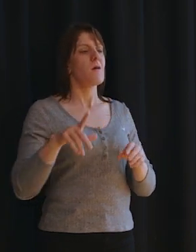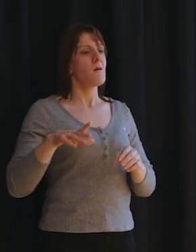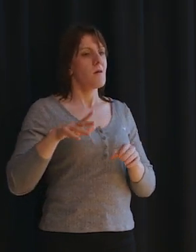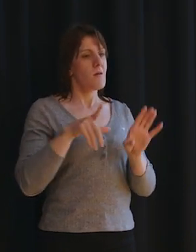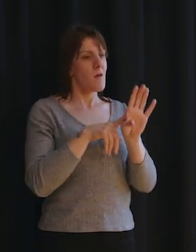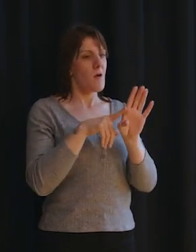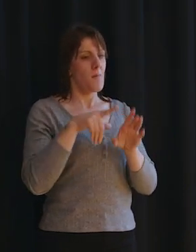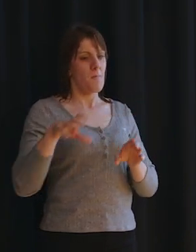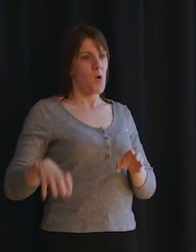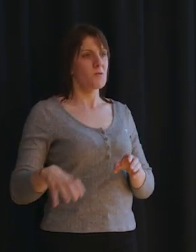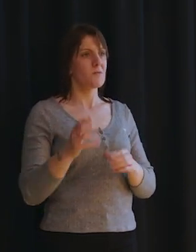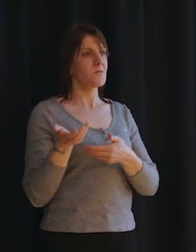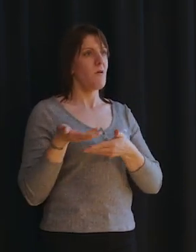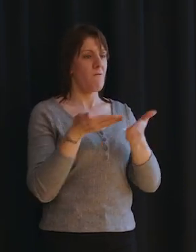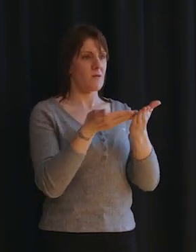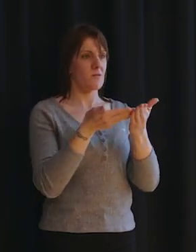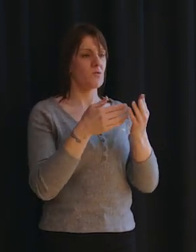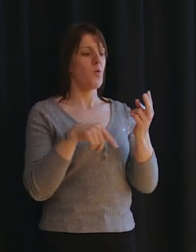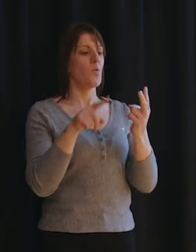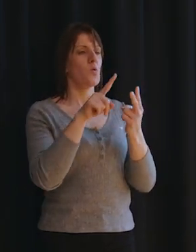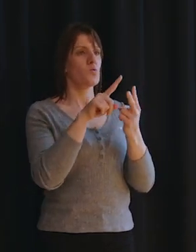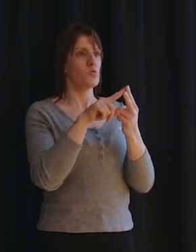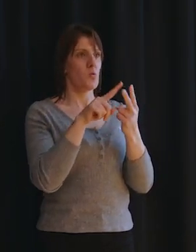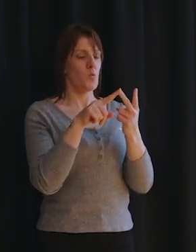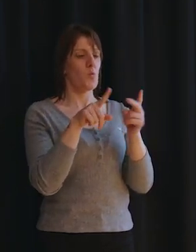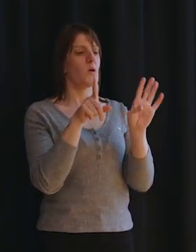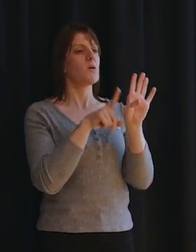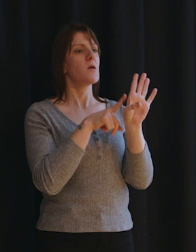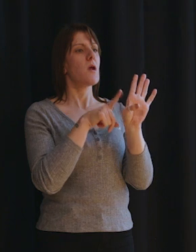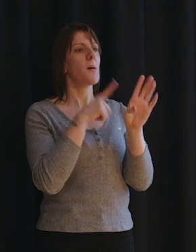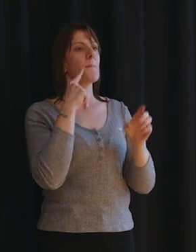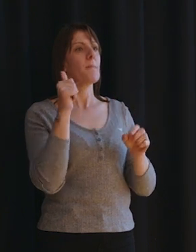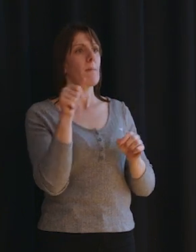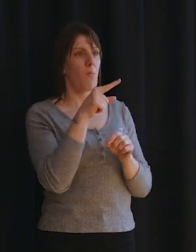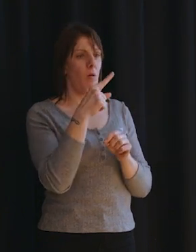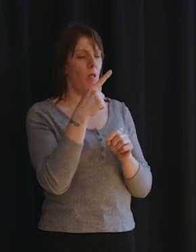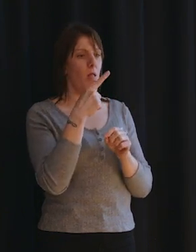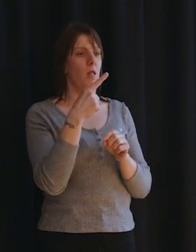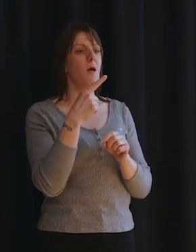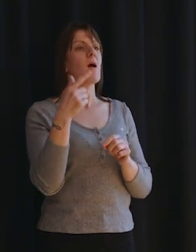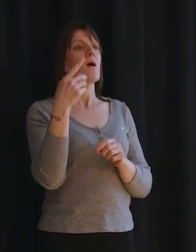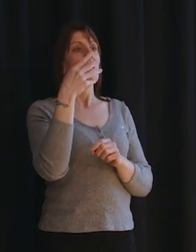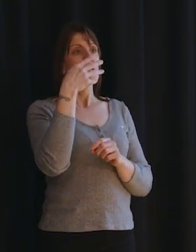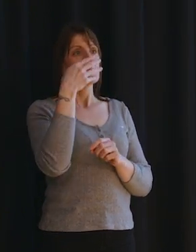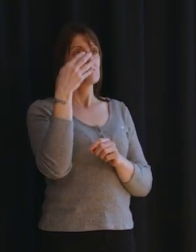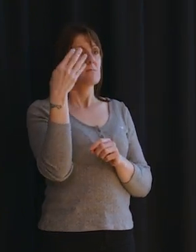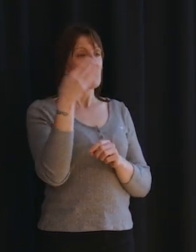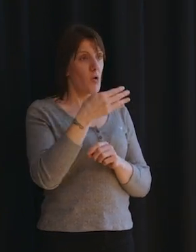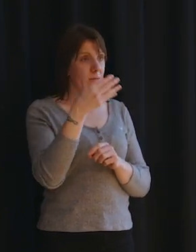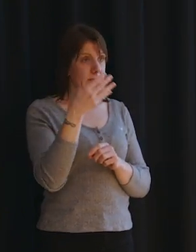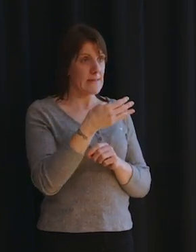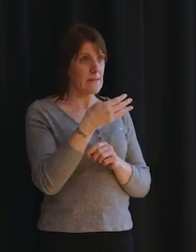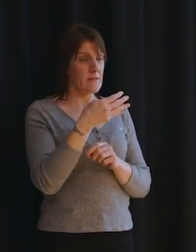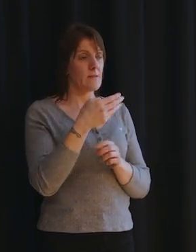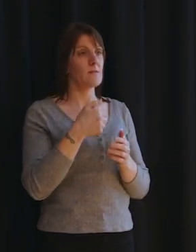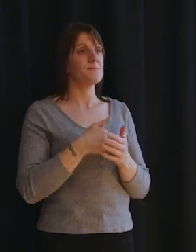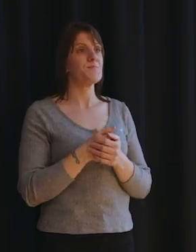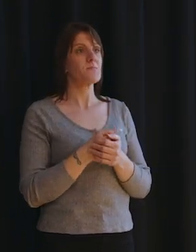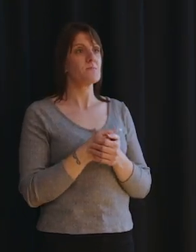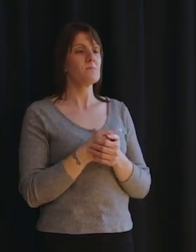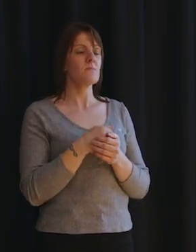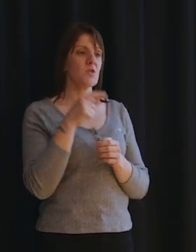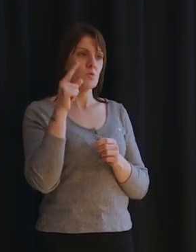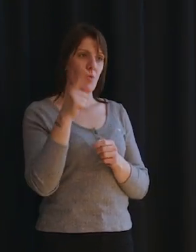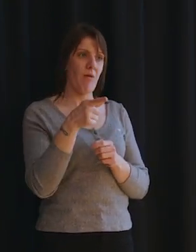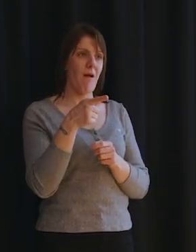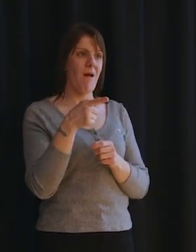have two distinct services. So we work with young people under the age of 19, where their